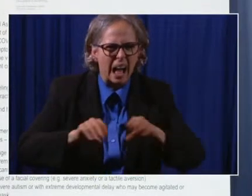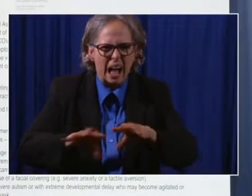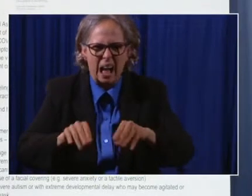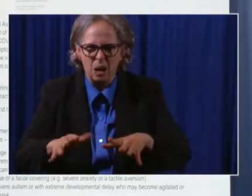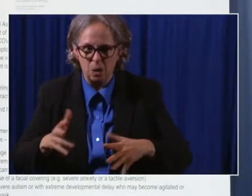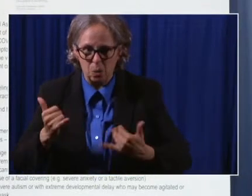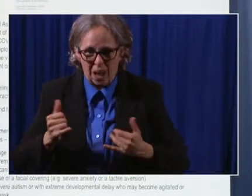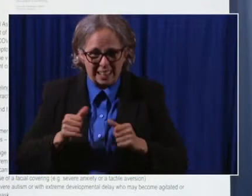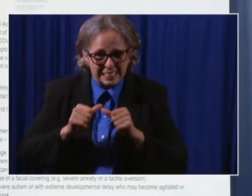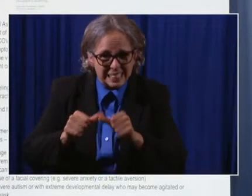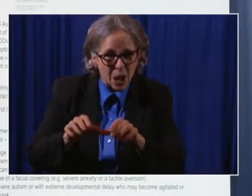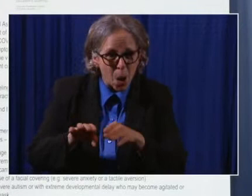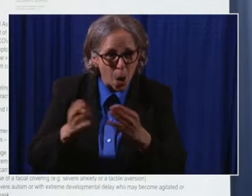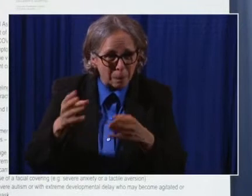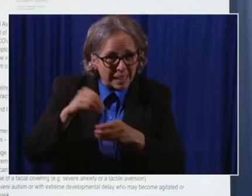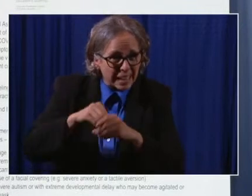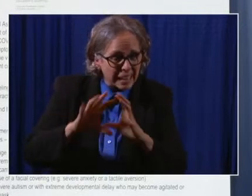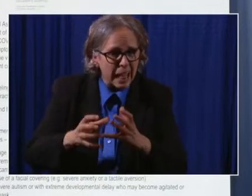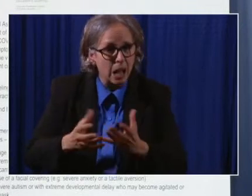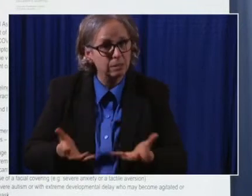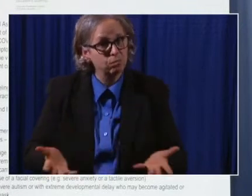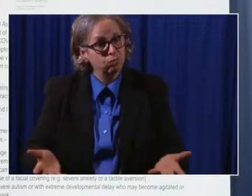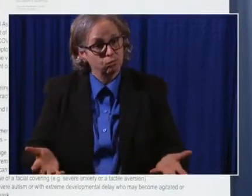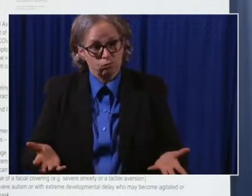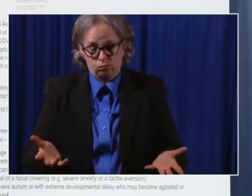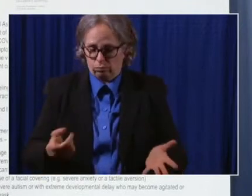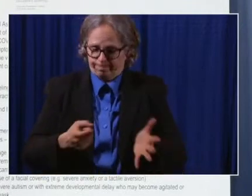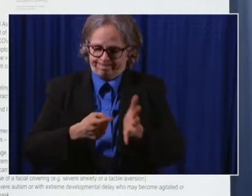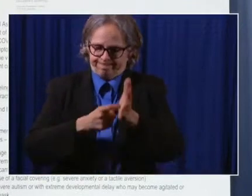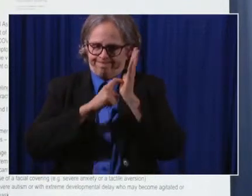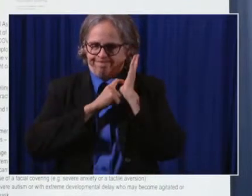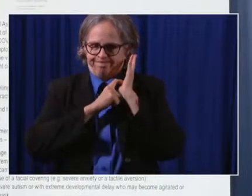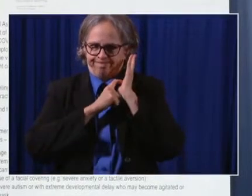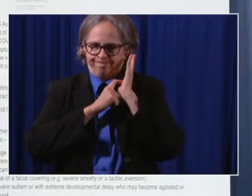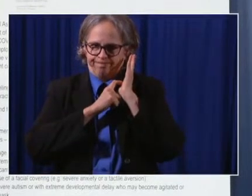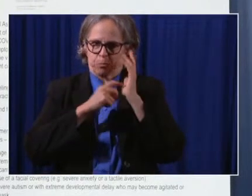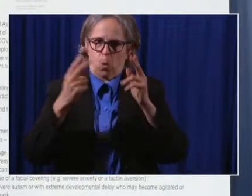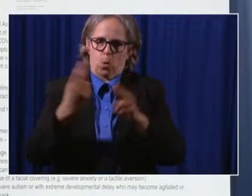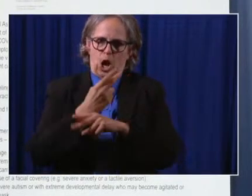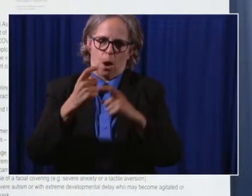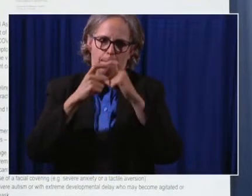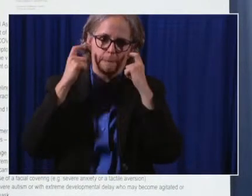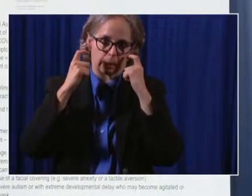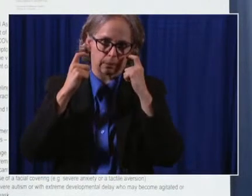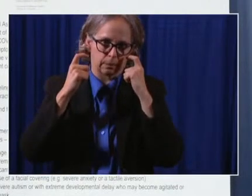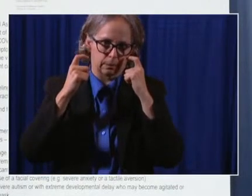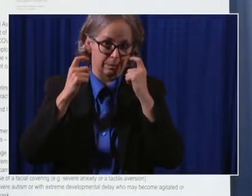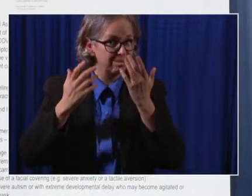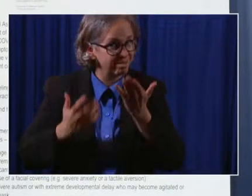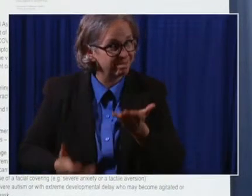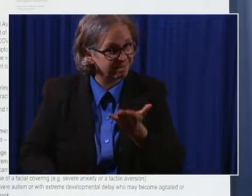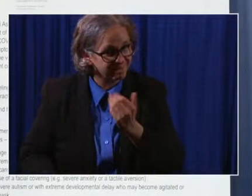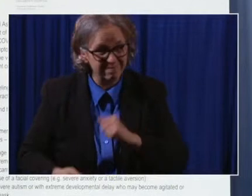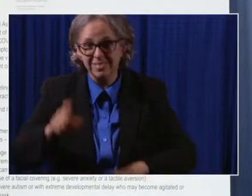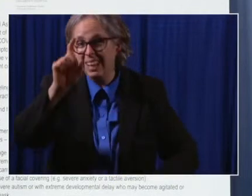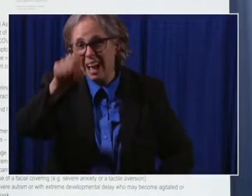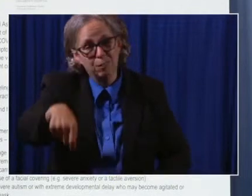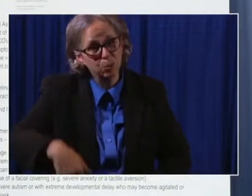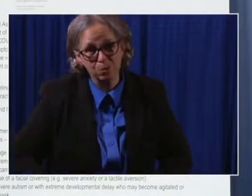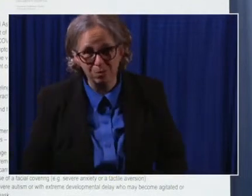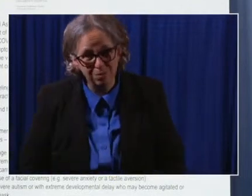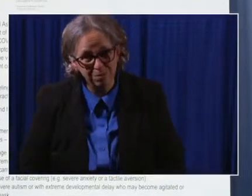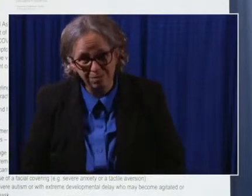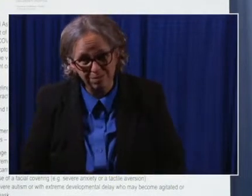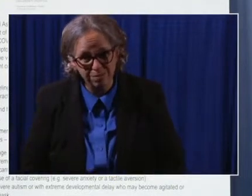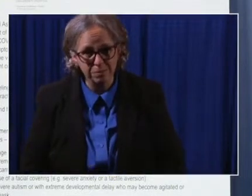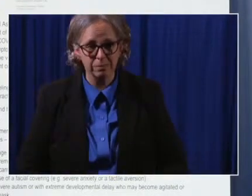is a unanimous verdict of every expert, every person in the medical field, that wearing masks